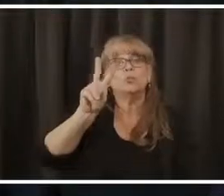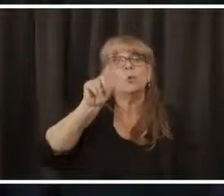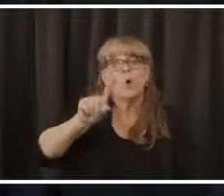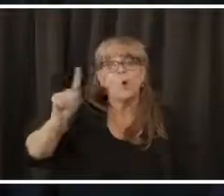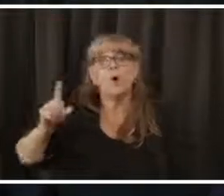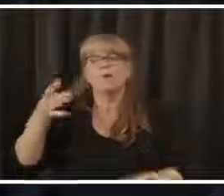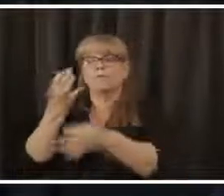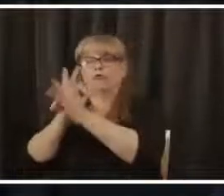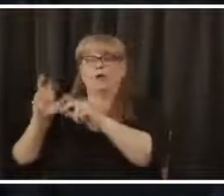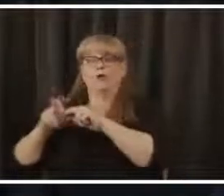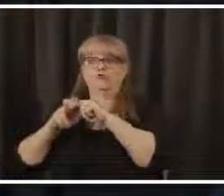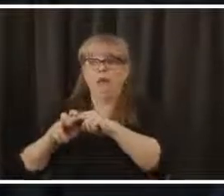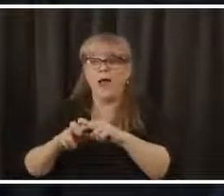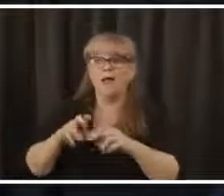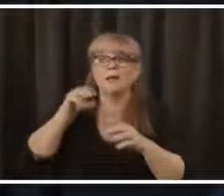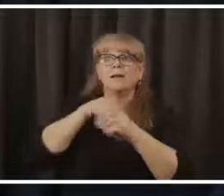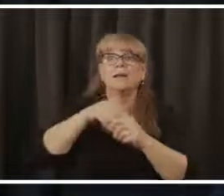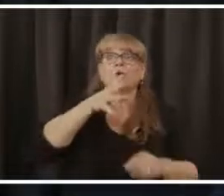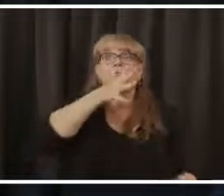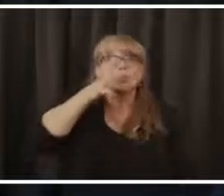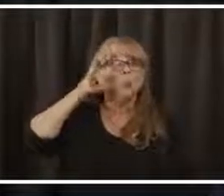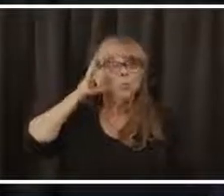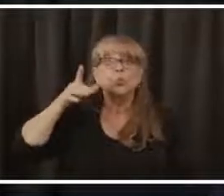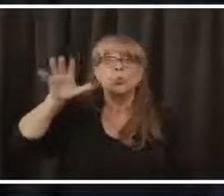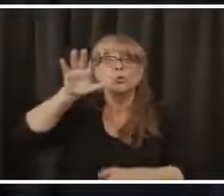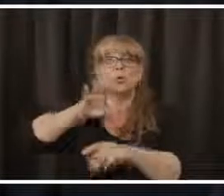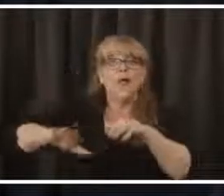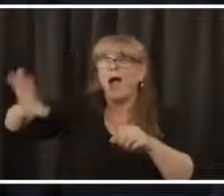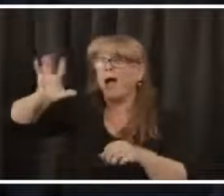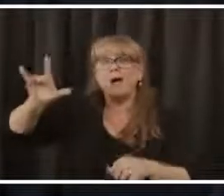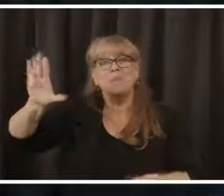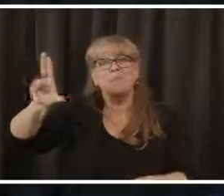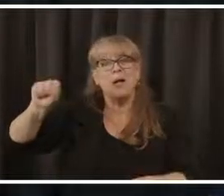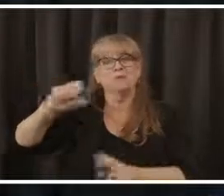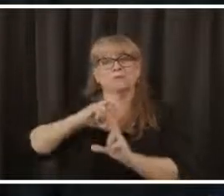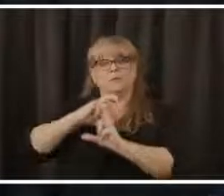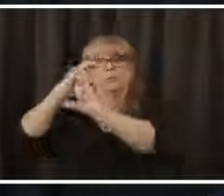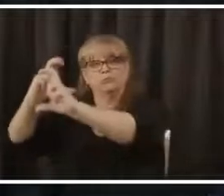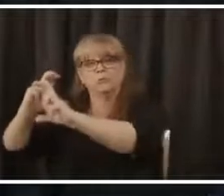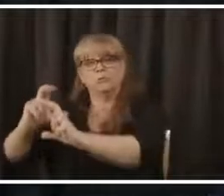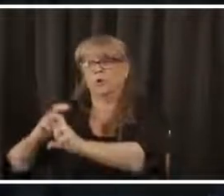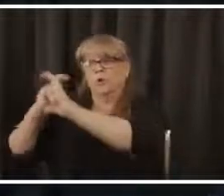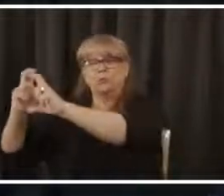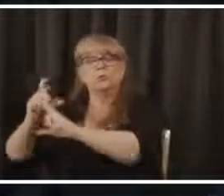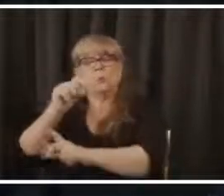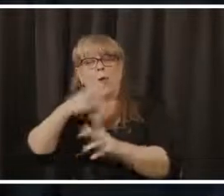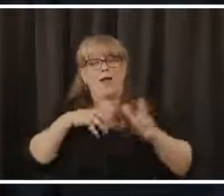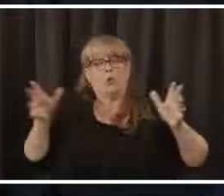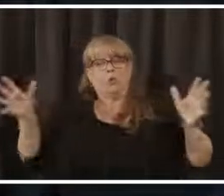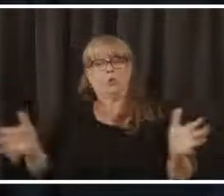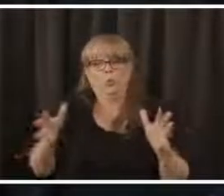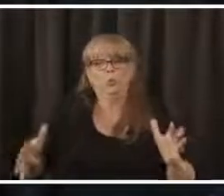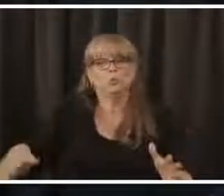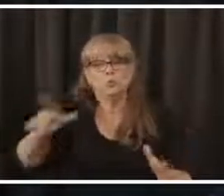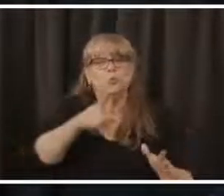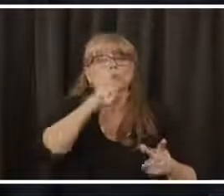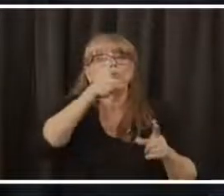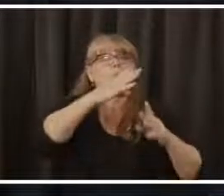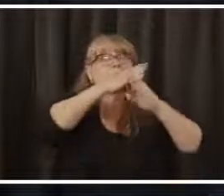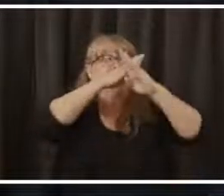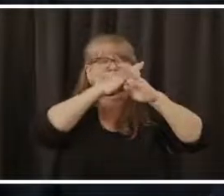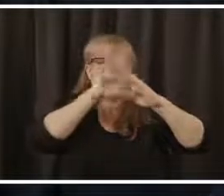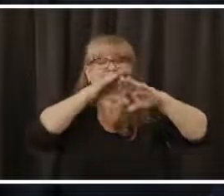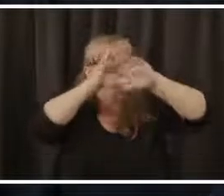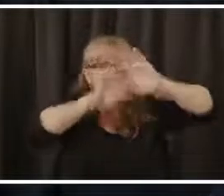bus is coming through. Right, so it's how we deal with these sort of barriers that prevent us from getting